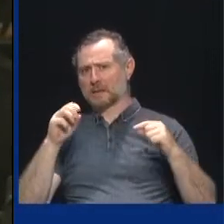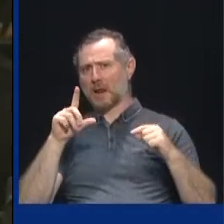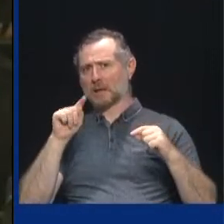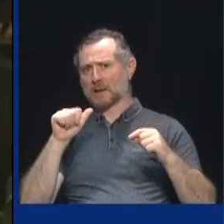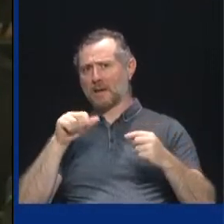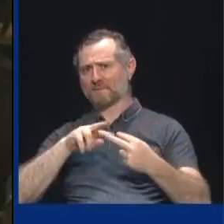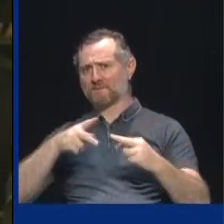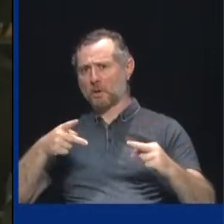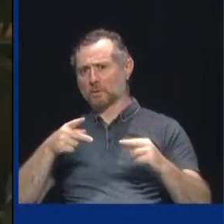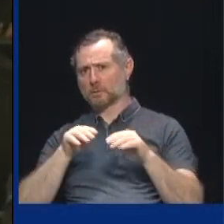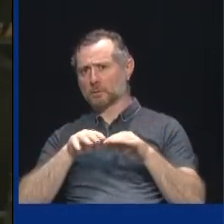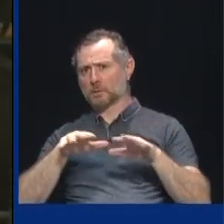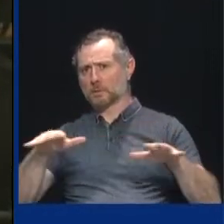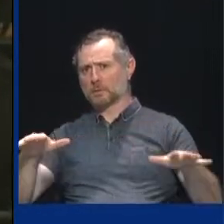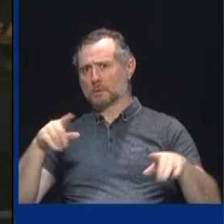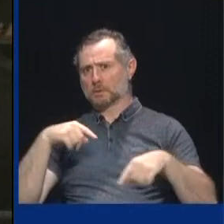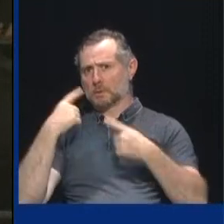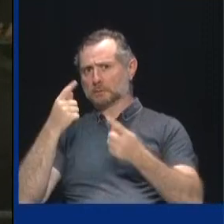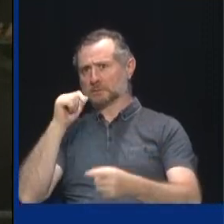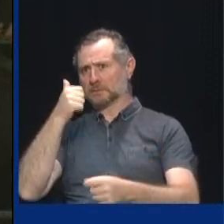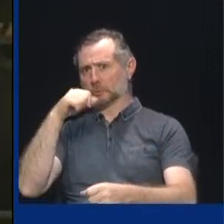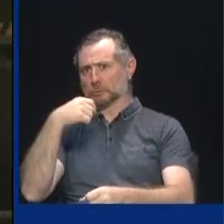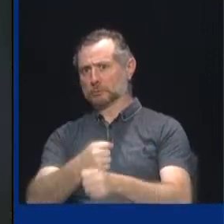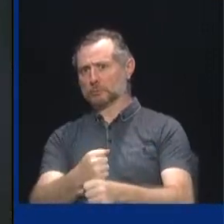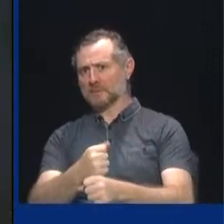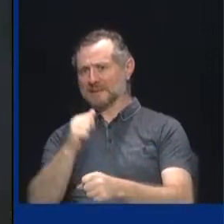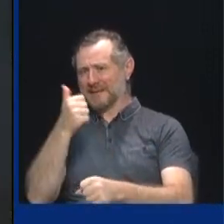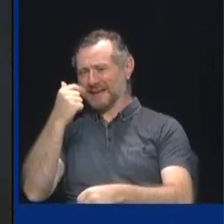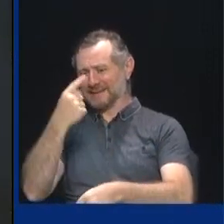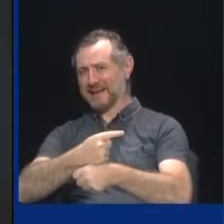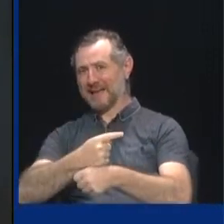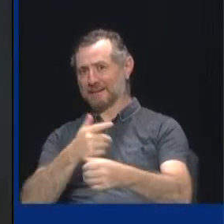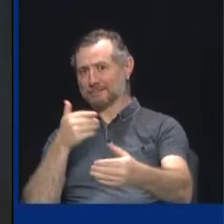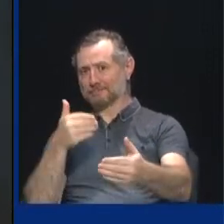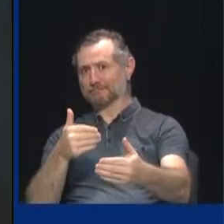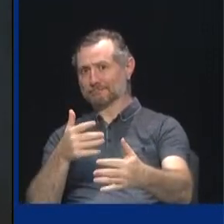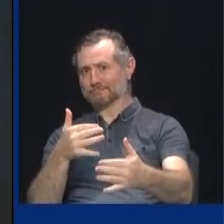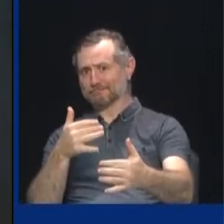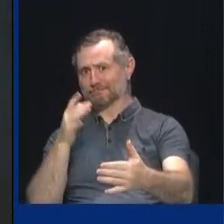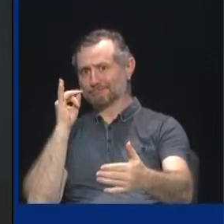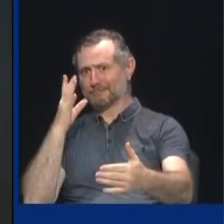time there's a major development in the AG's investigation? Because I never go dark.